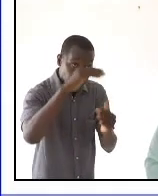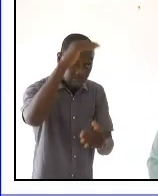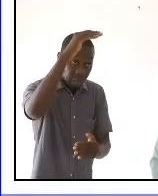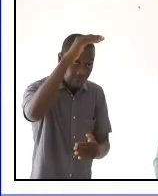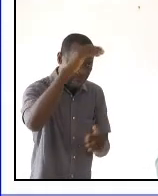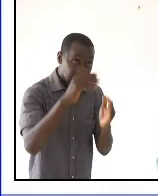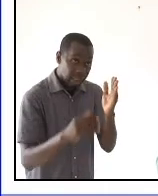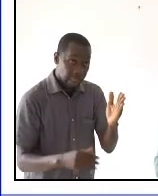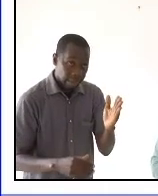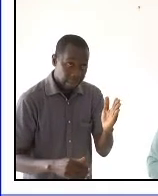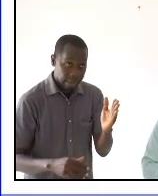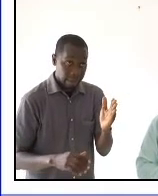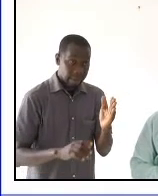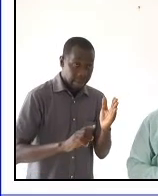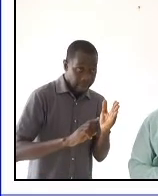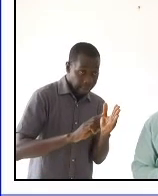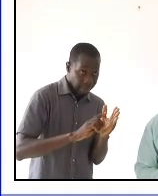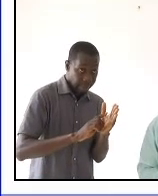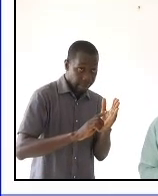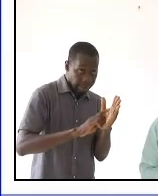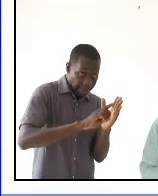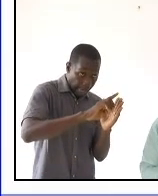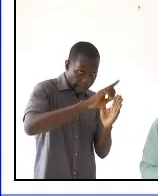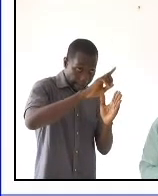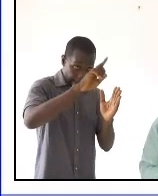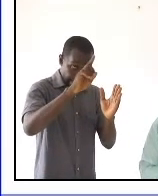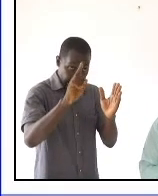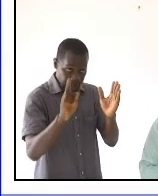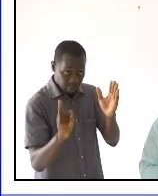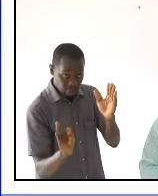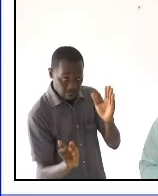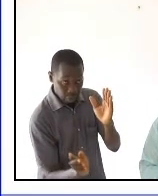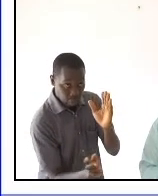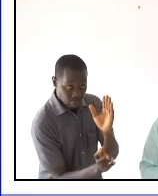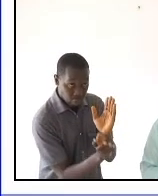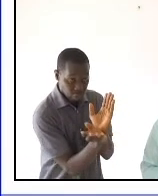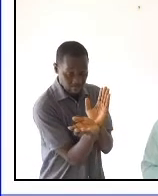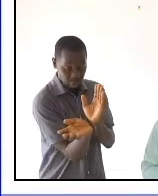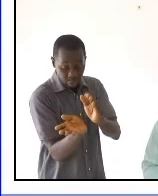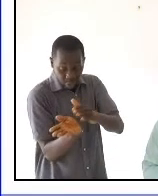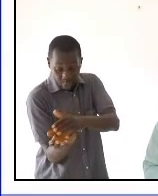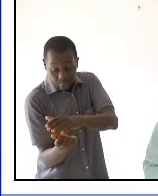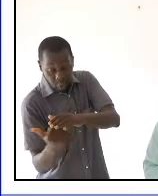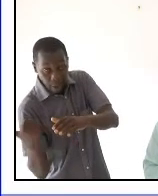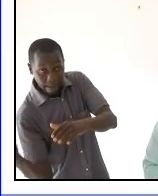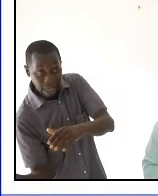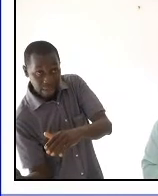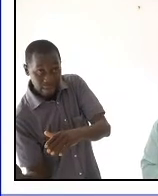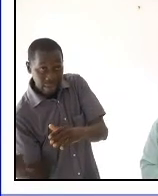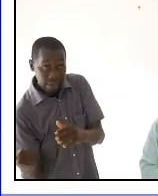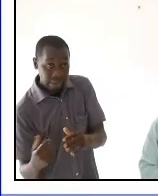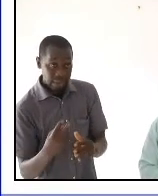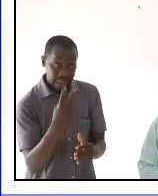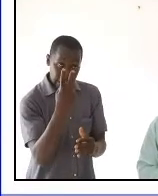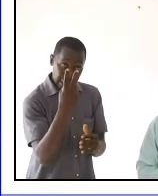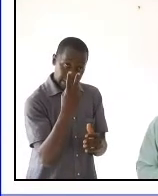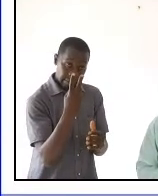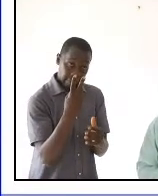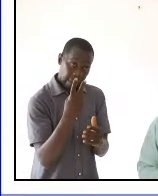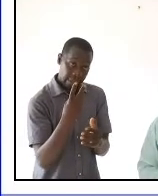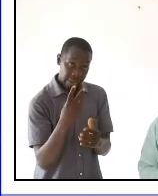left, okay, you can see the baby is in a position that is ready to come out. Now we have the next